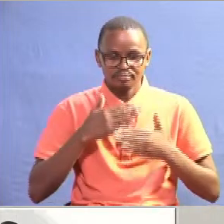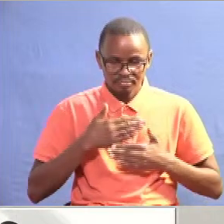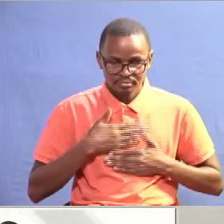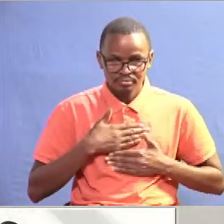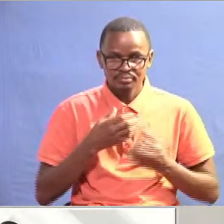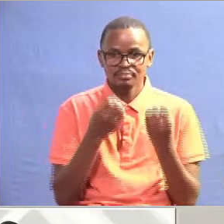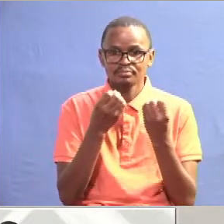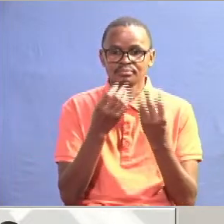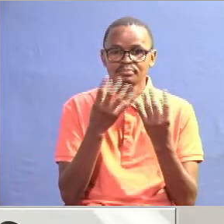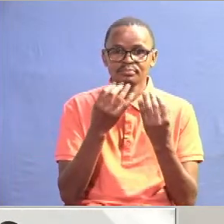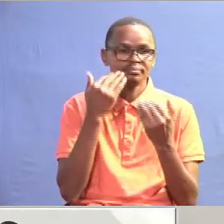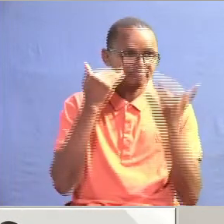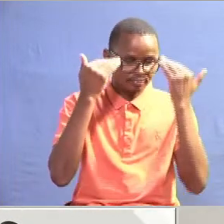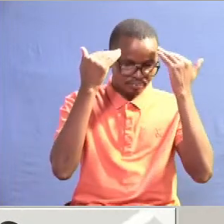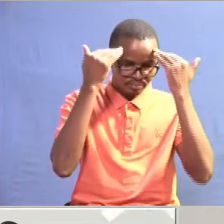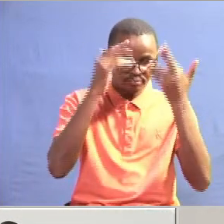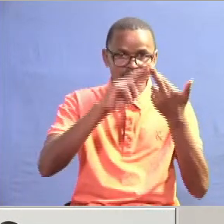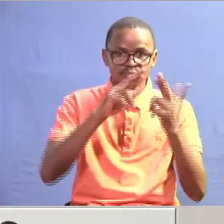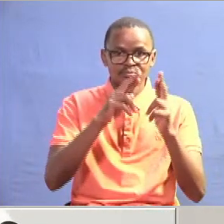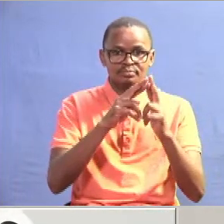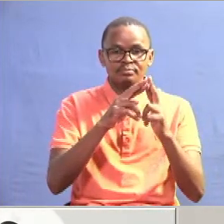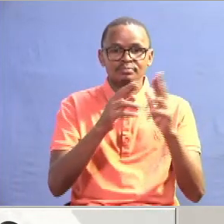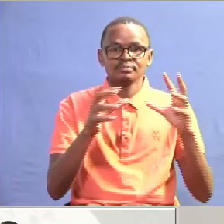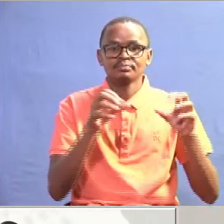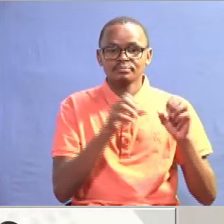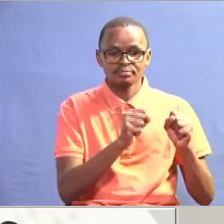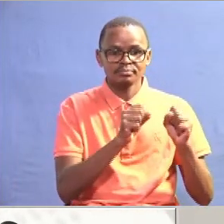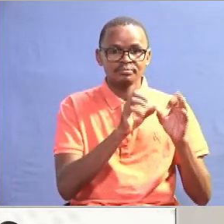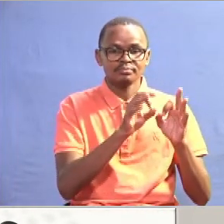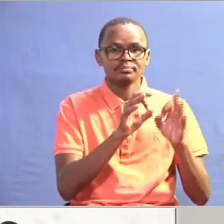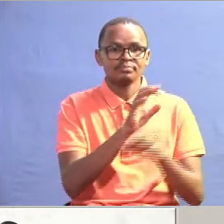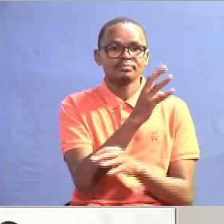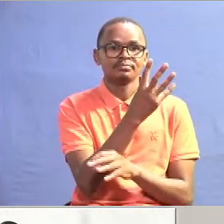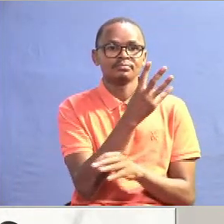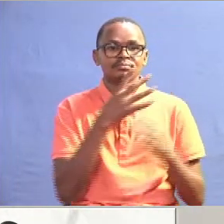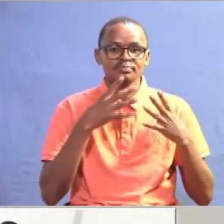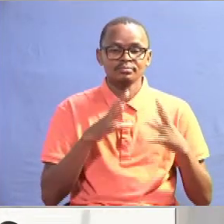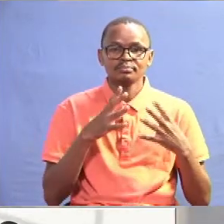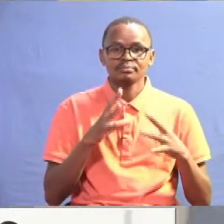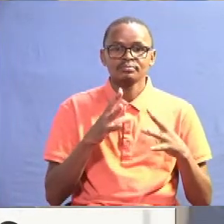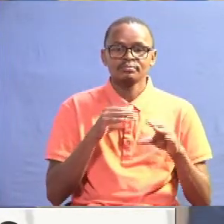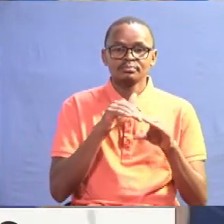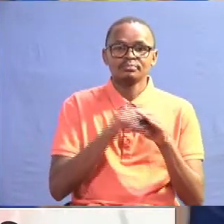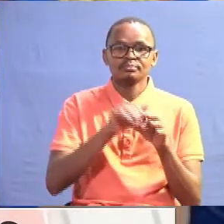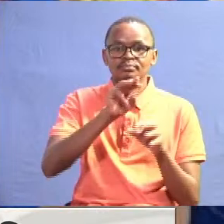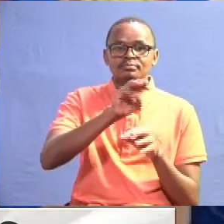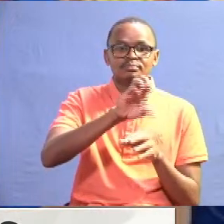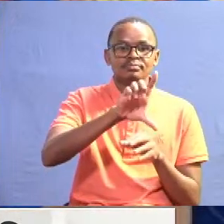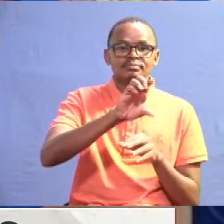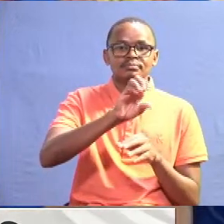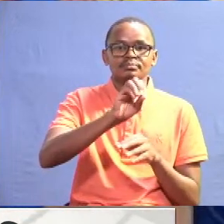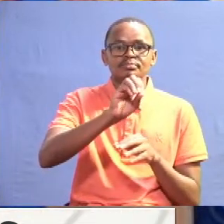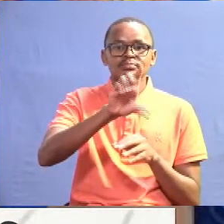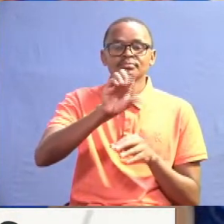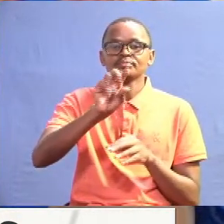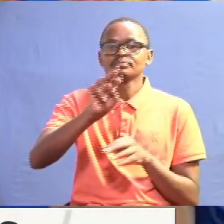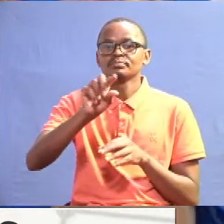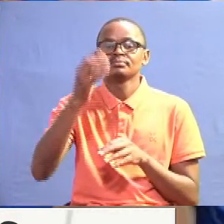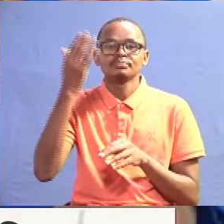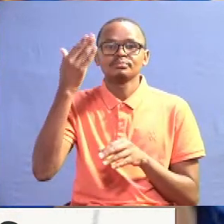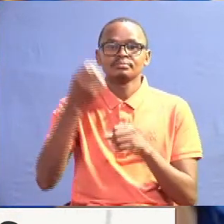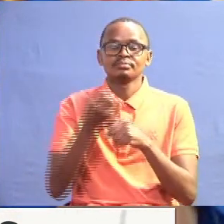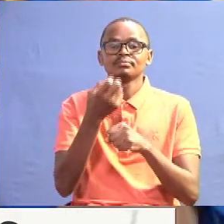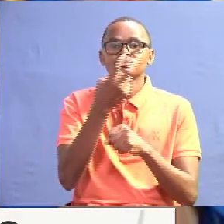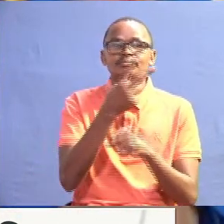multiple court summons related to the abductions of 4 individuals in Mulolongo last December.